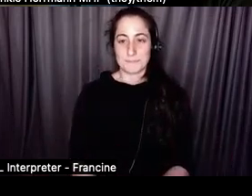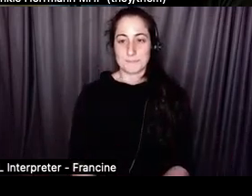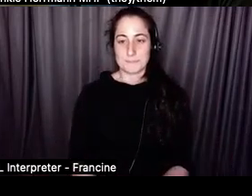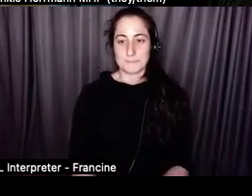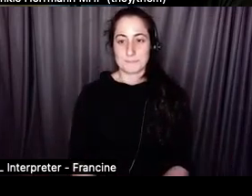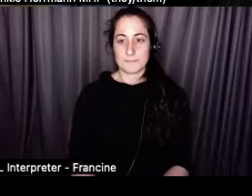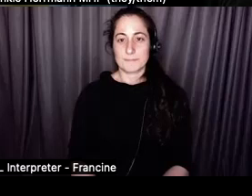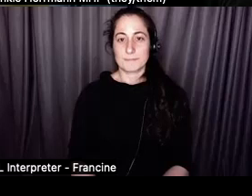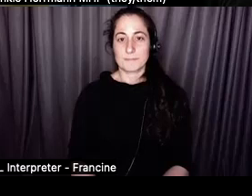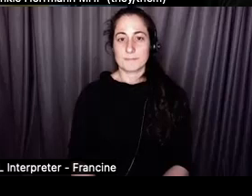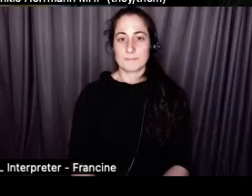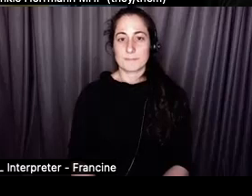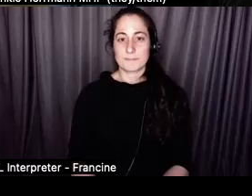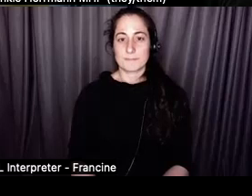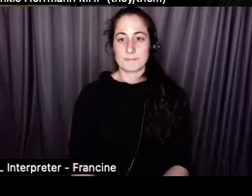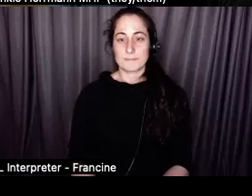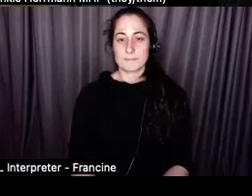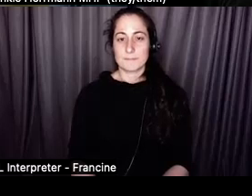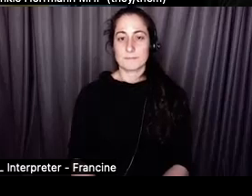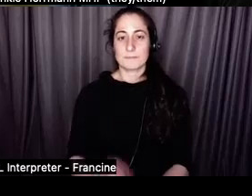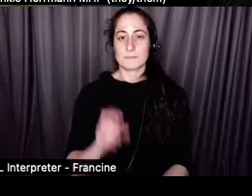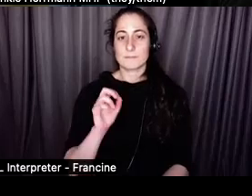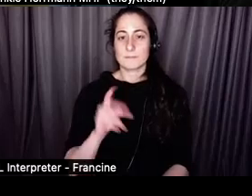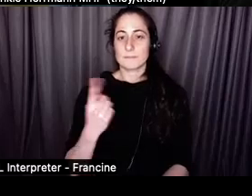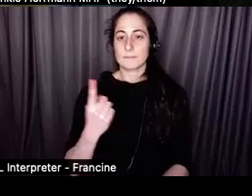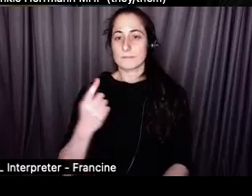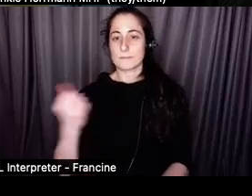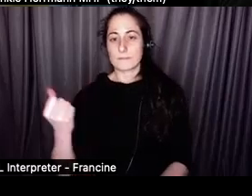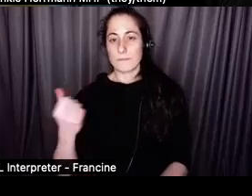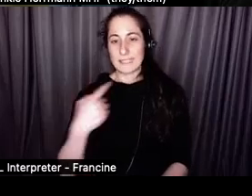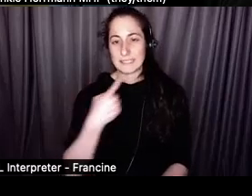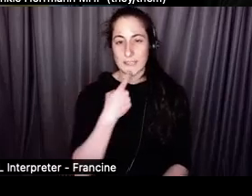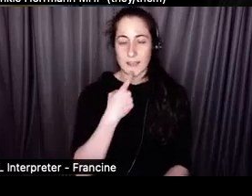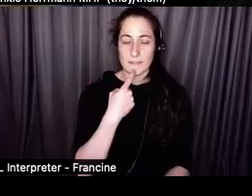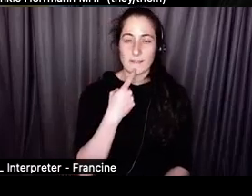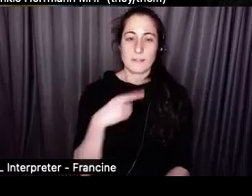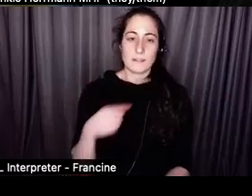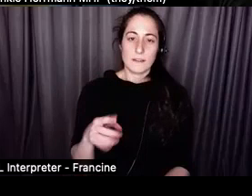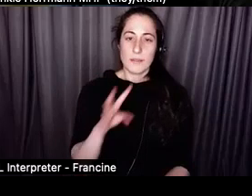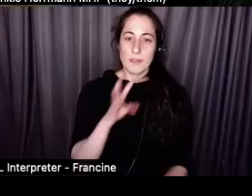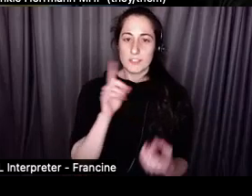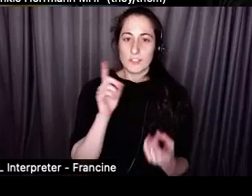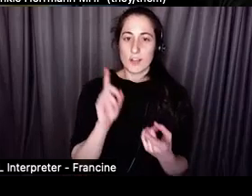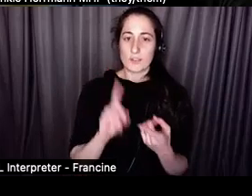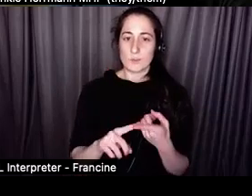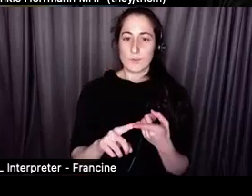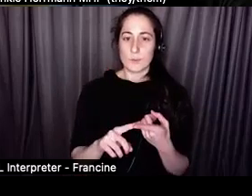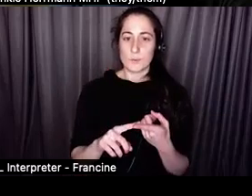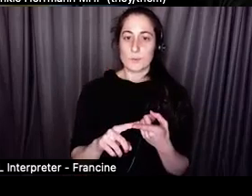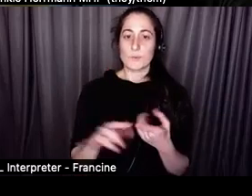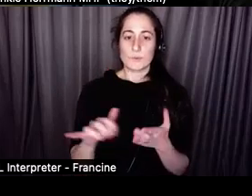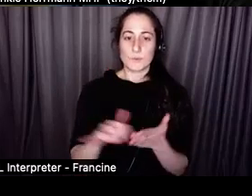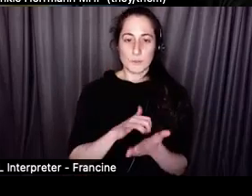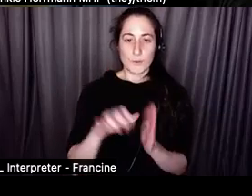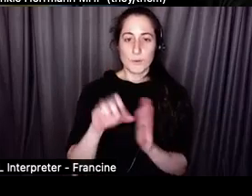Similarly, so somebody else had said they talked to New York State